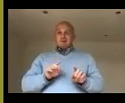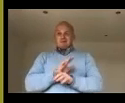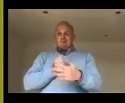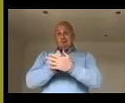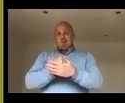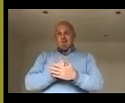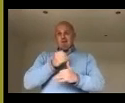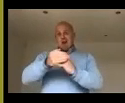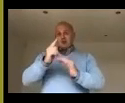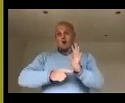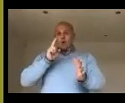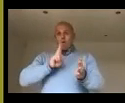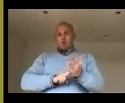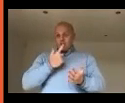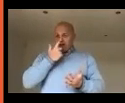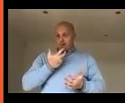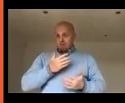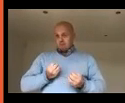January.